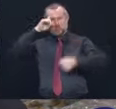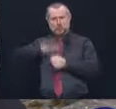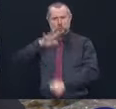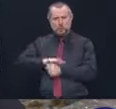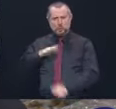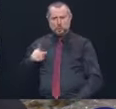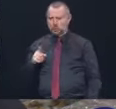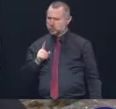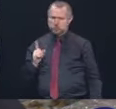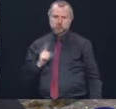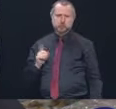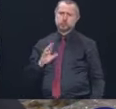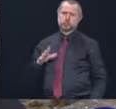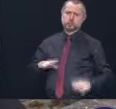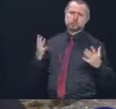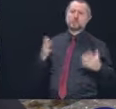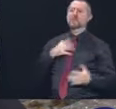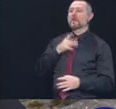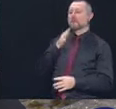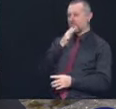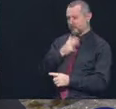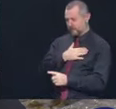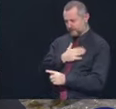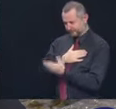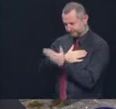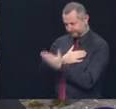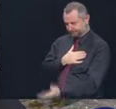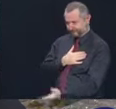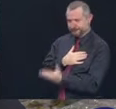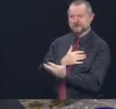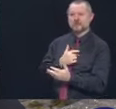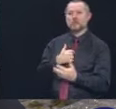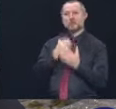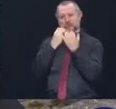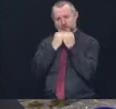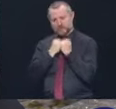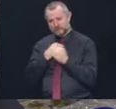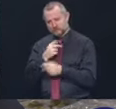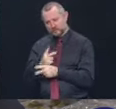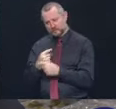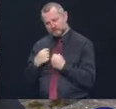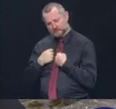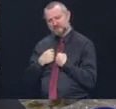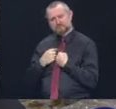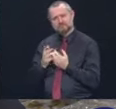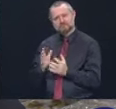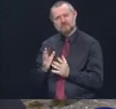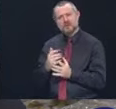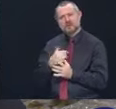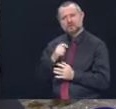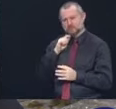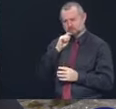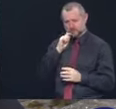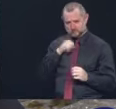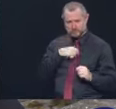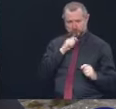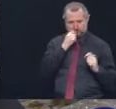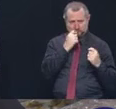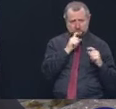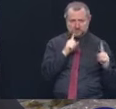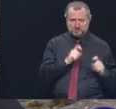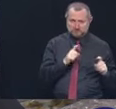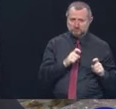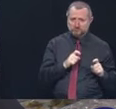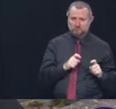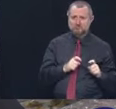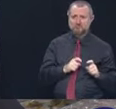mother like mine, you want to be very careful. I could take a negative test just before I